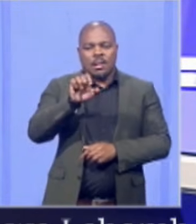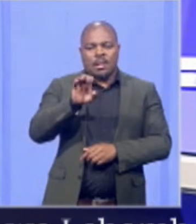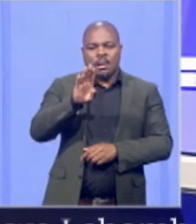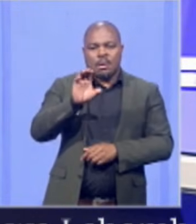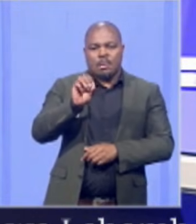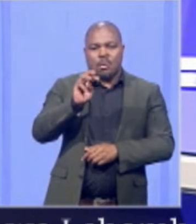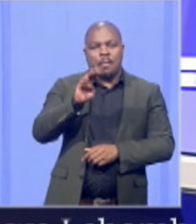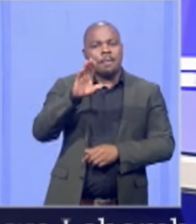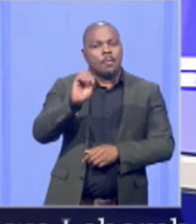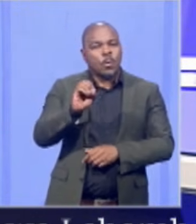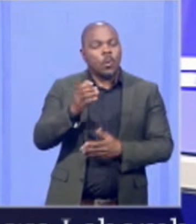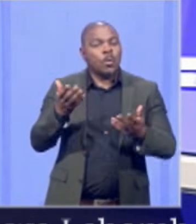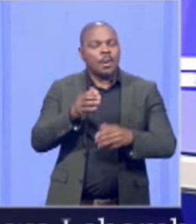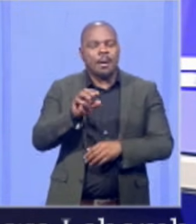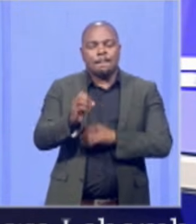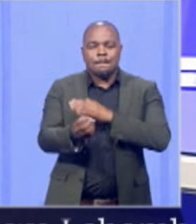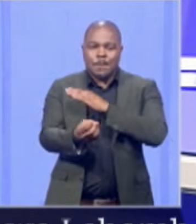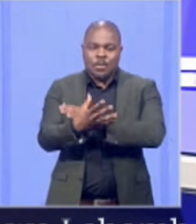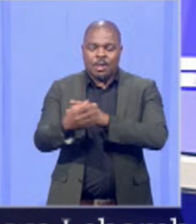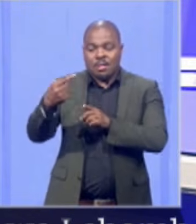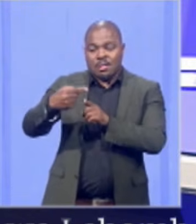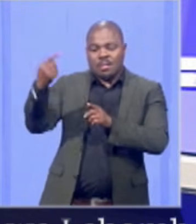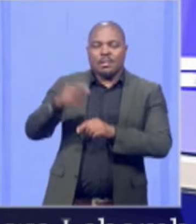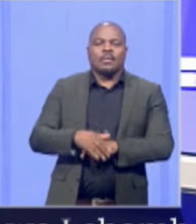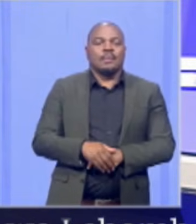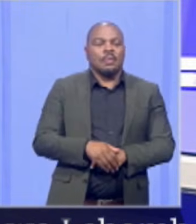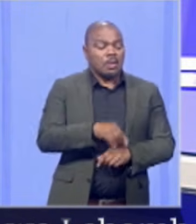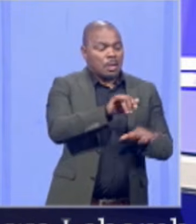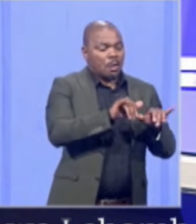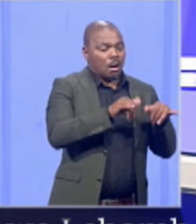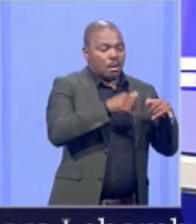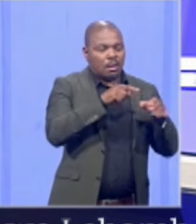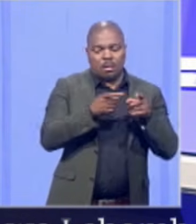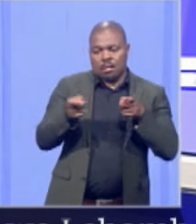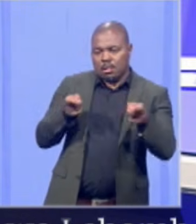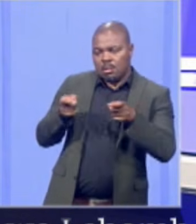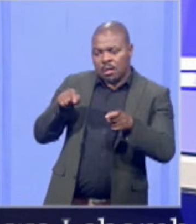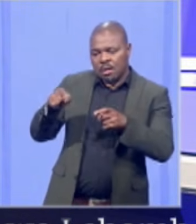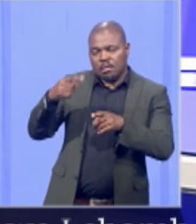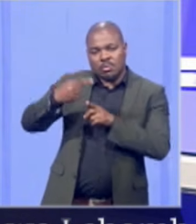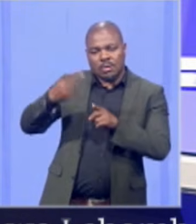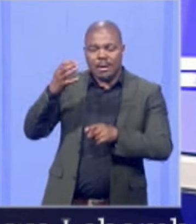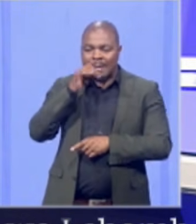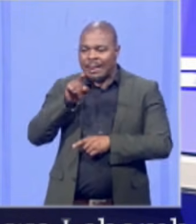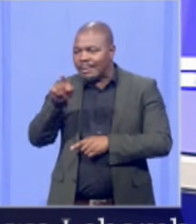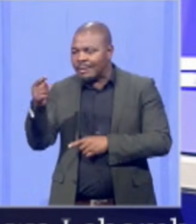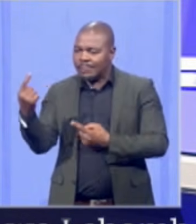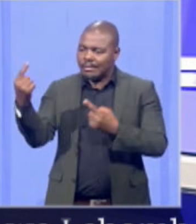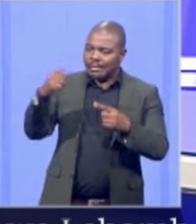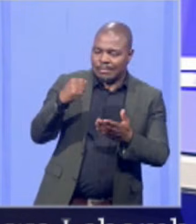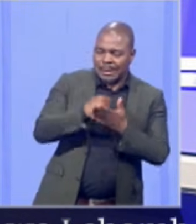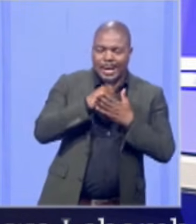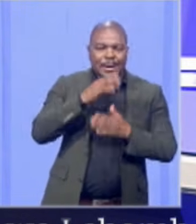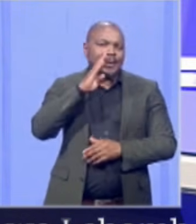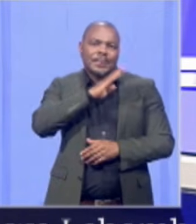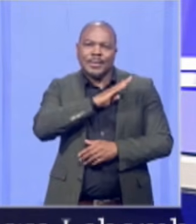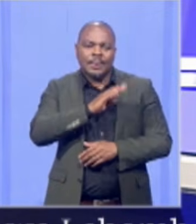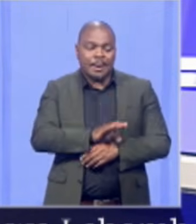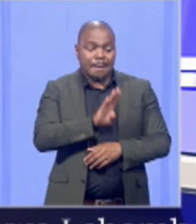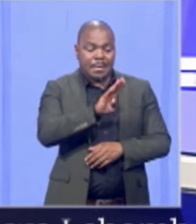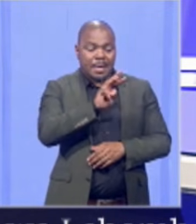Komati Port kwa Mpumalanga. Border Management Authority ya re baagi bano ba fitlhetswe ba sena makwalo a go eta maleba. Khabagare